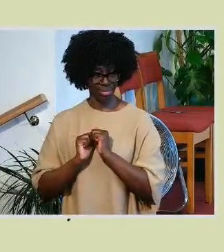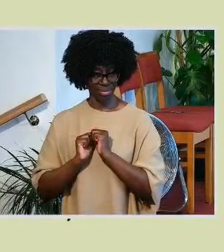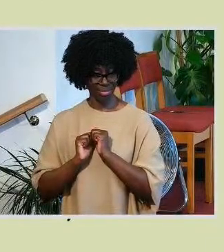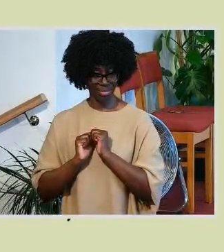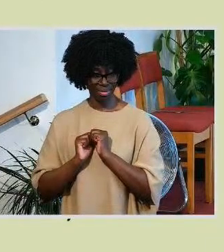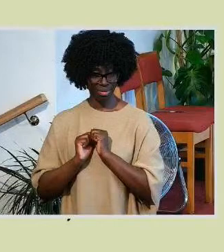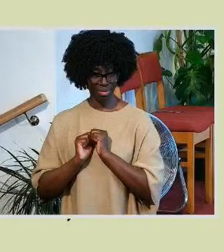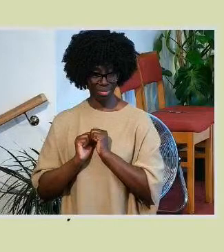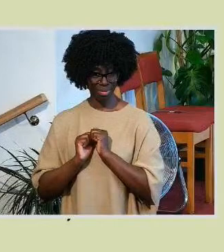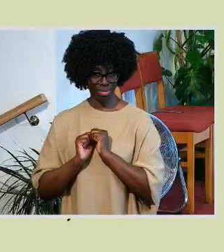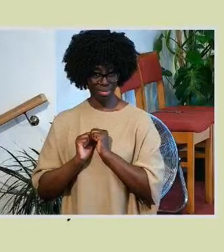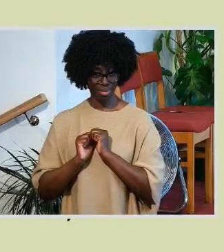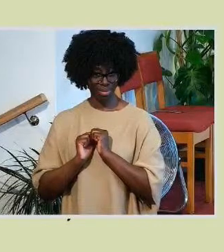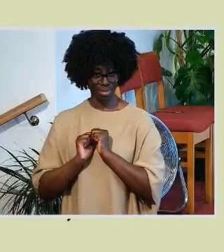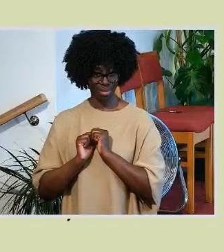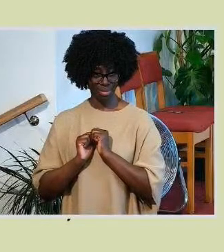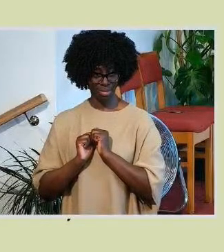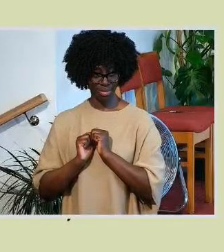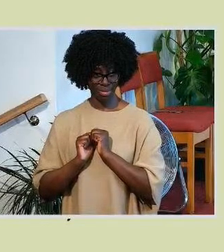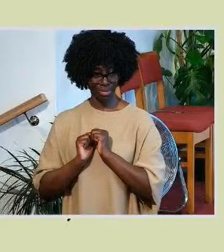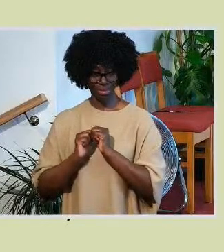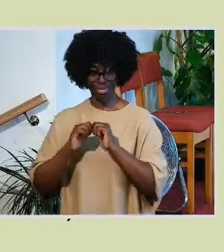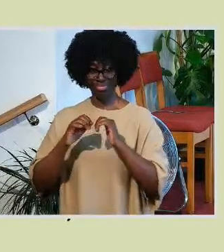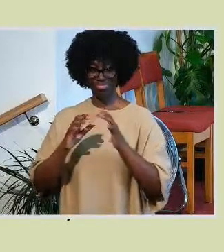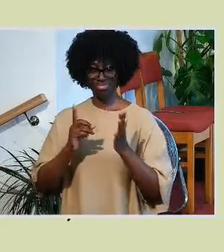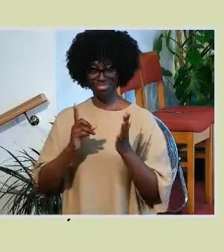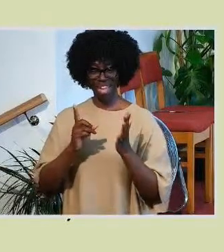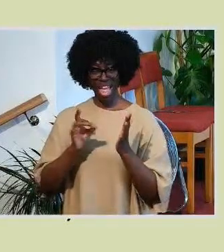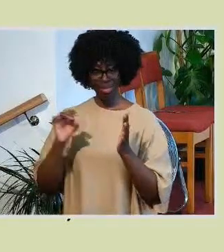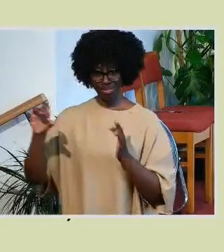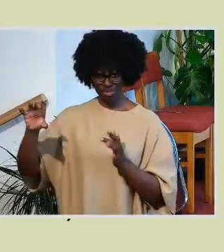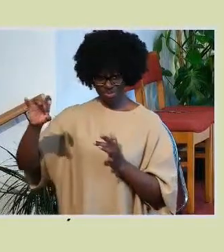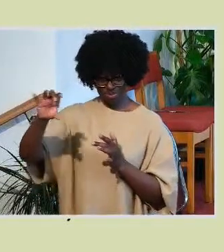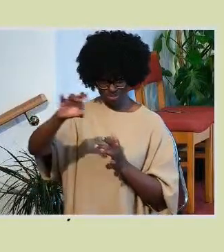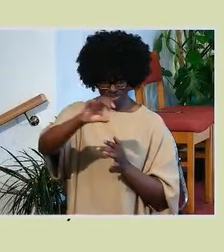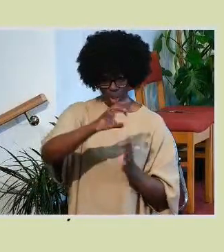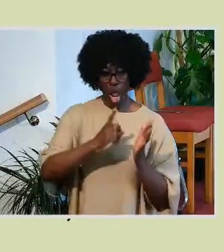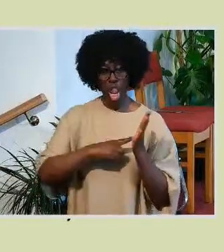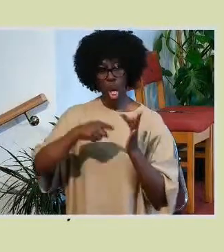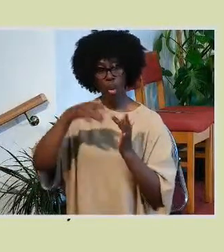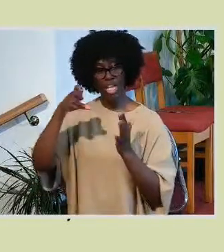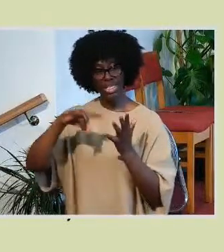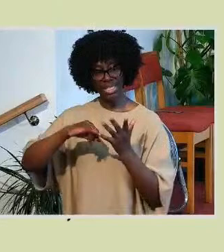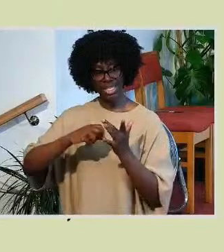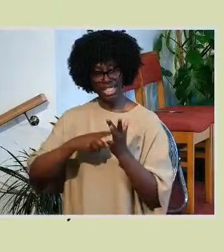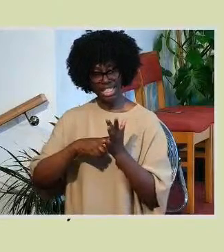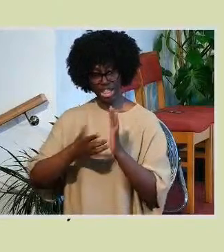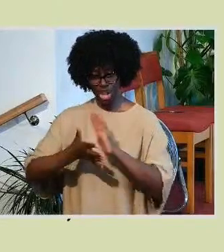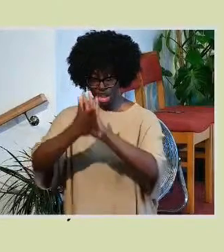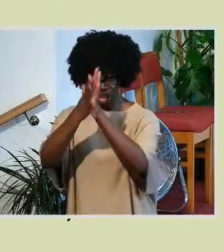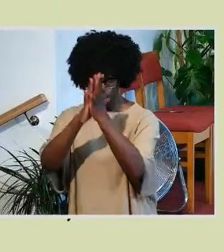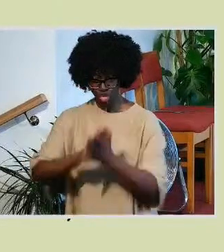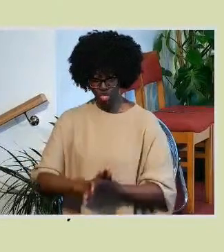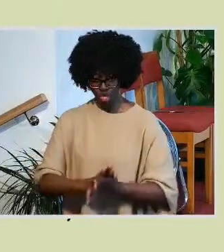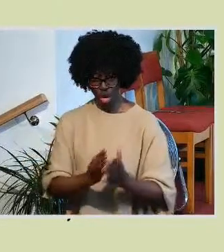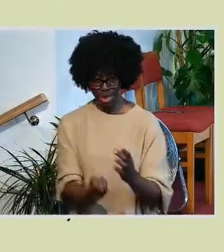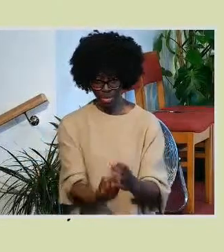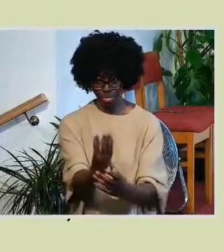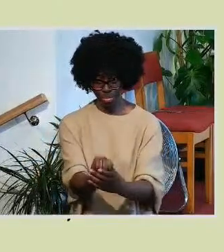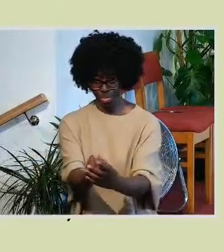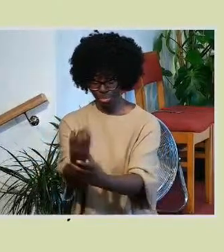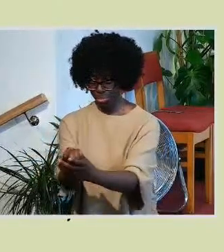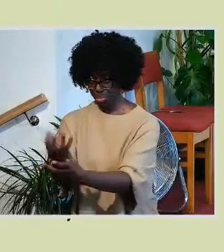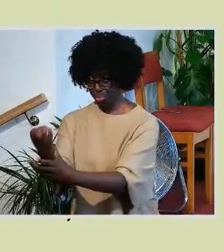The vegetation, that's the word, thank you, because of their sins. I think when I read this, I thought it was